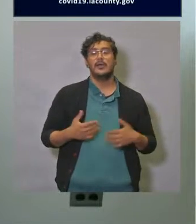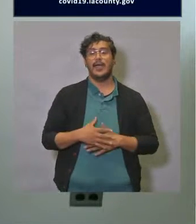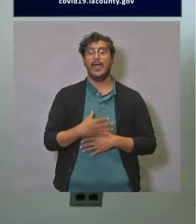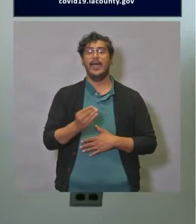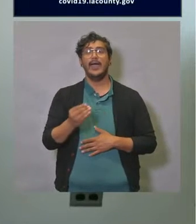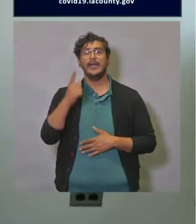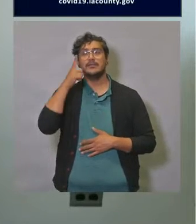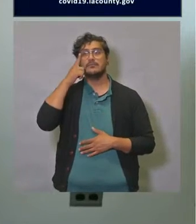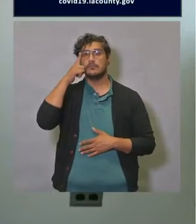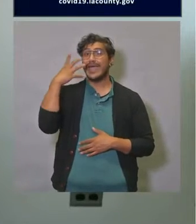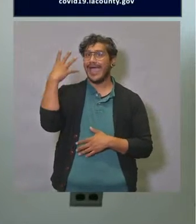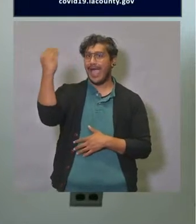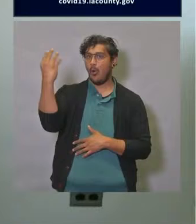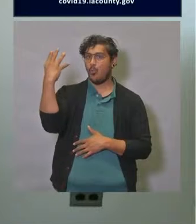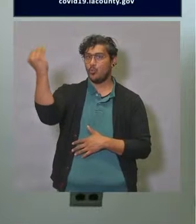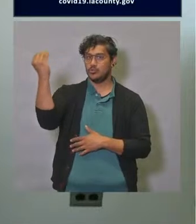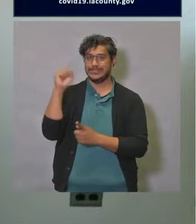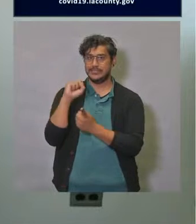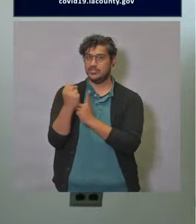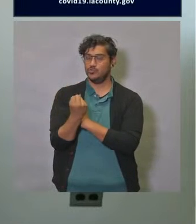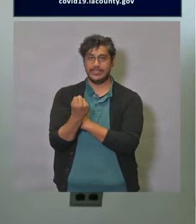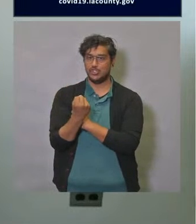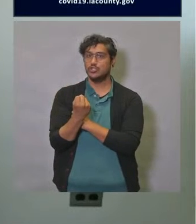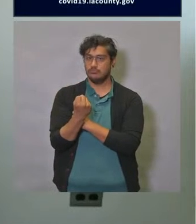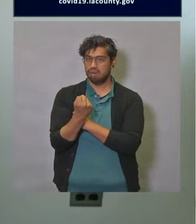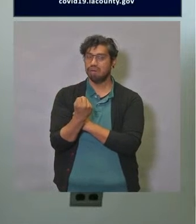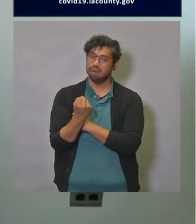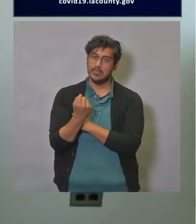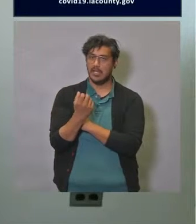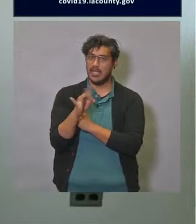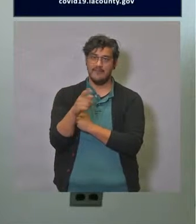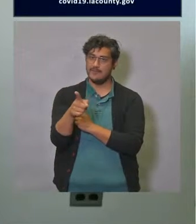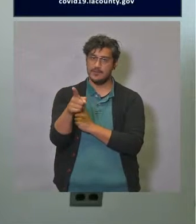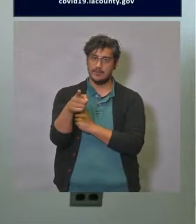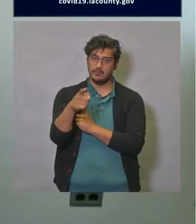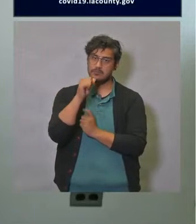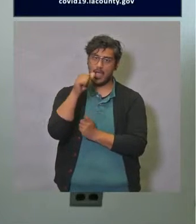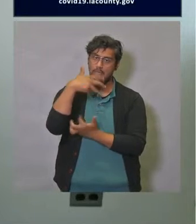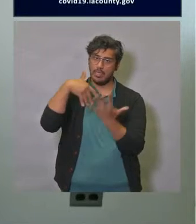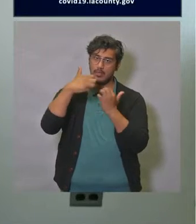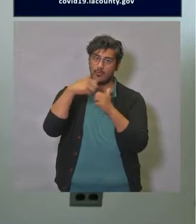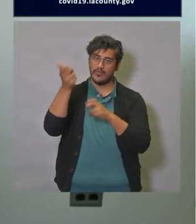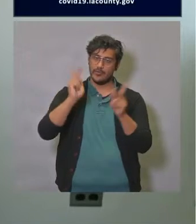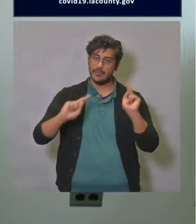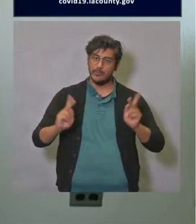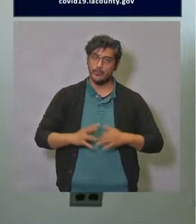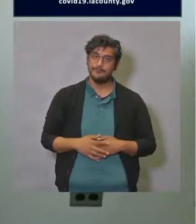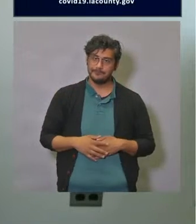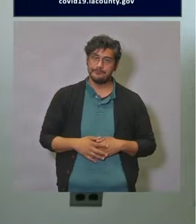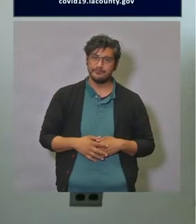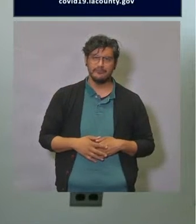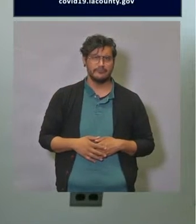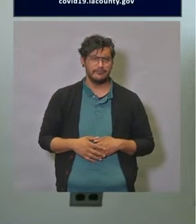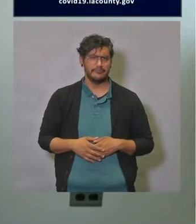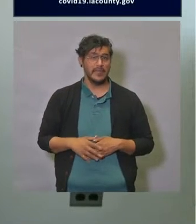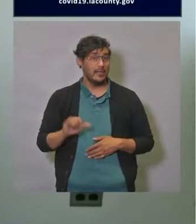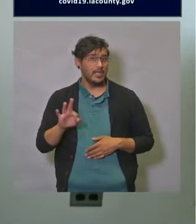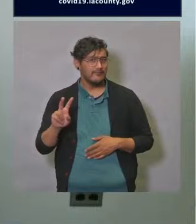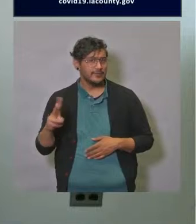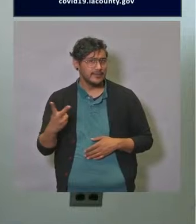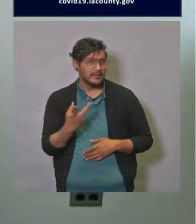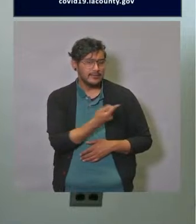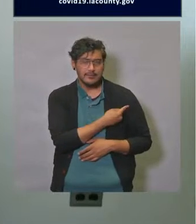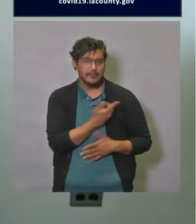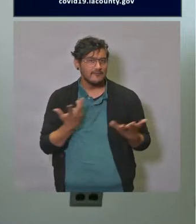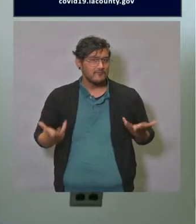those outdoor situations where you're likely not to be in contact with other people. And if you're fully vaccinated, it may be okay.